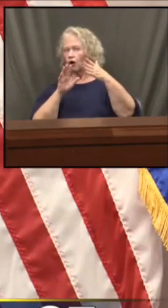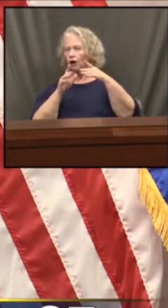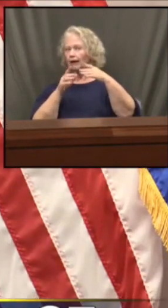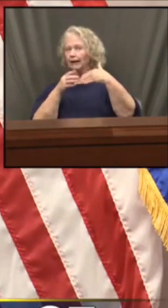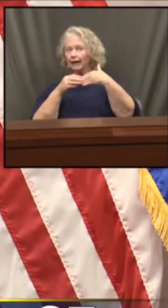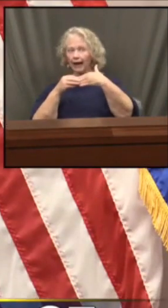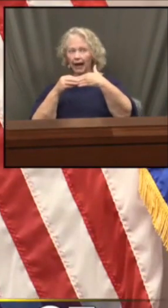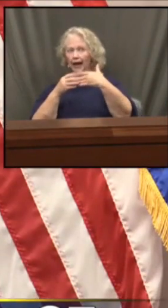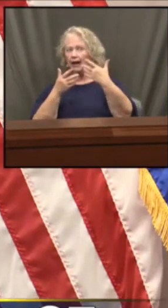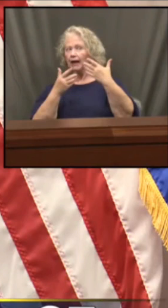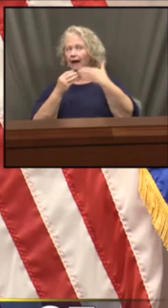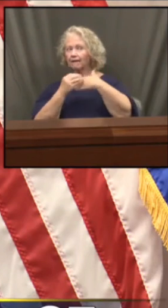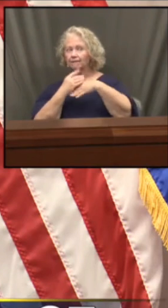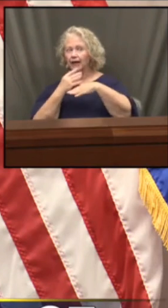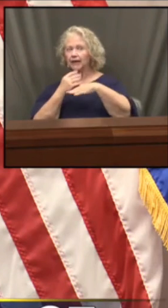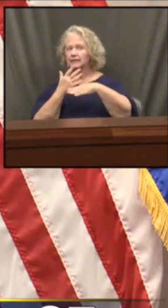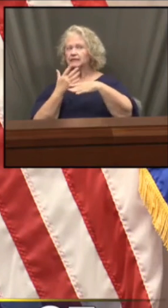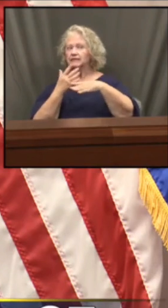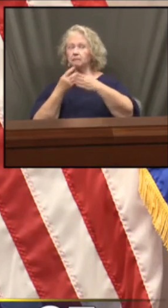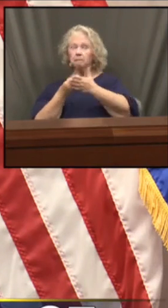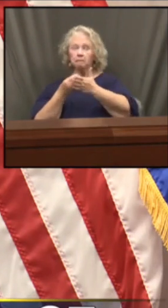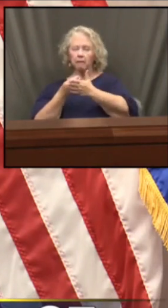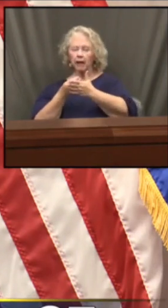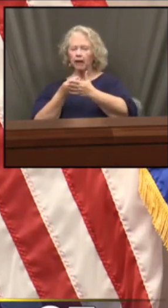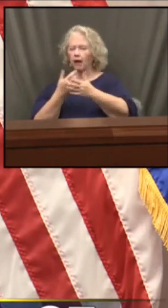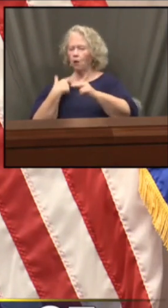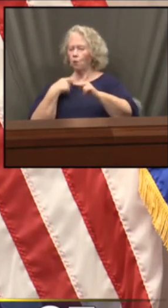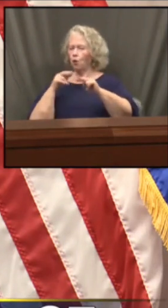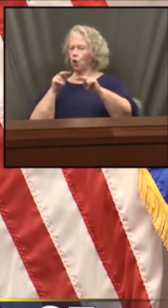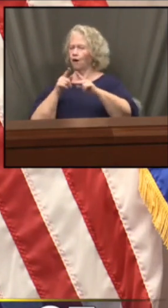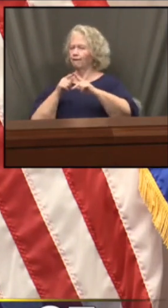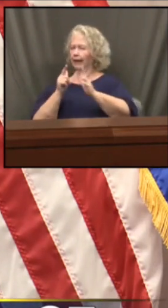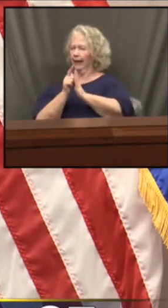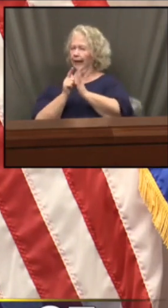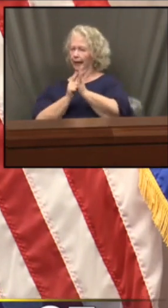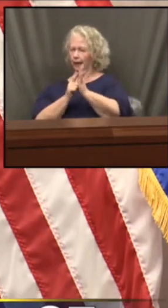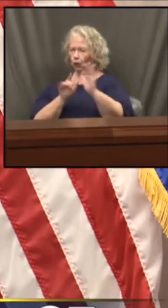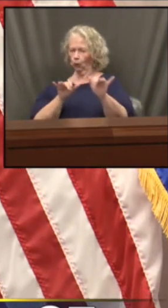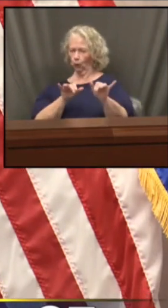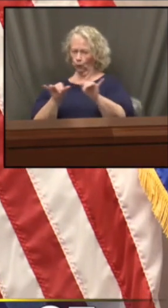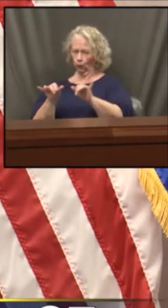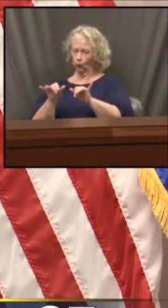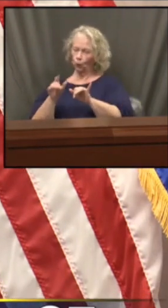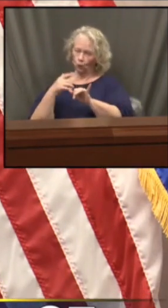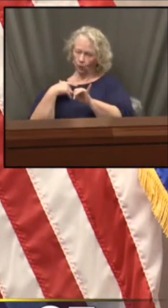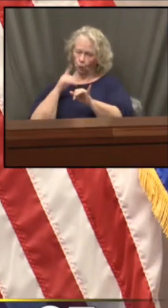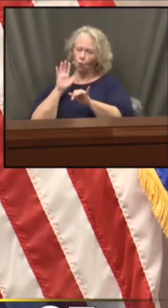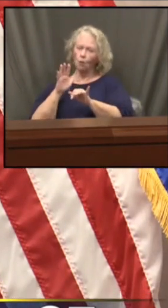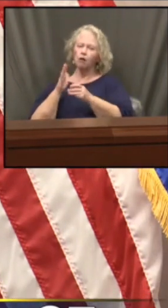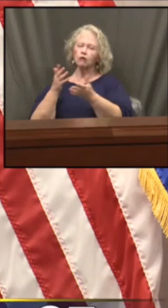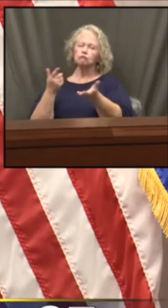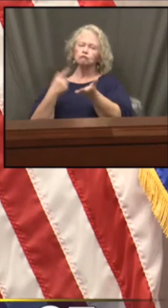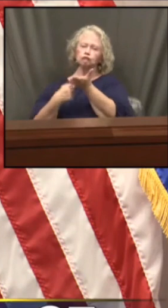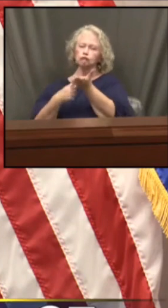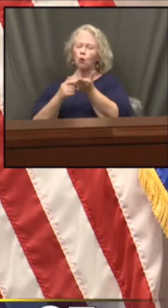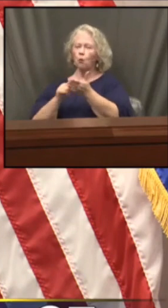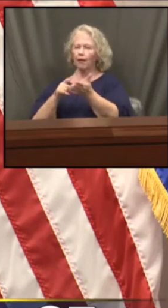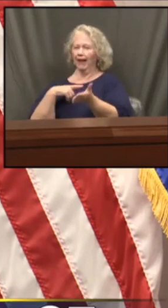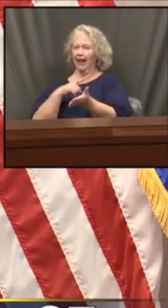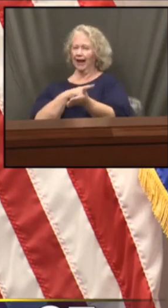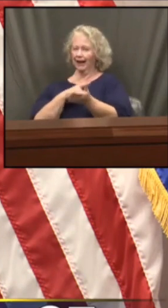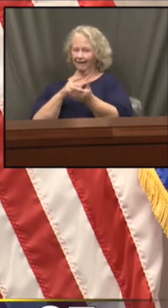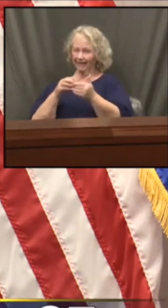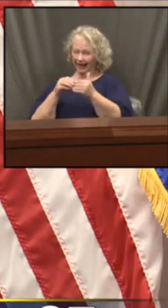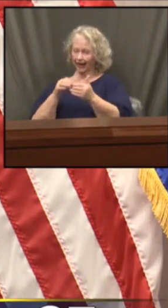state. We are looking at it from a legal perspective. We're going to be following directly up with legislative leaders. We had an initial conversation